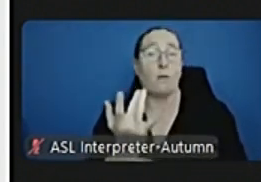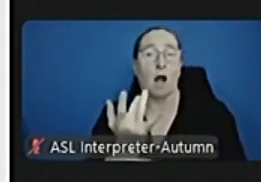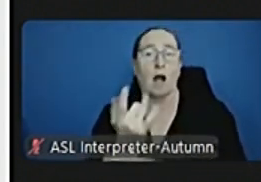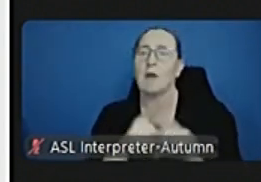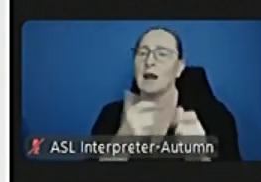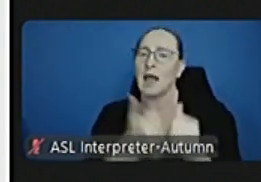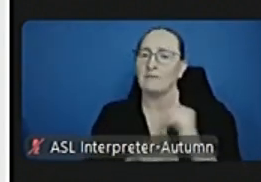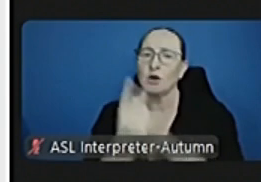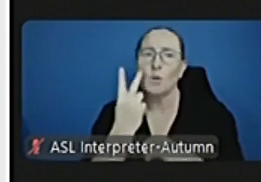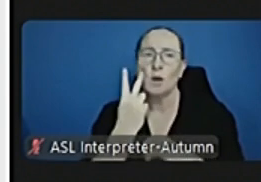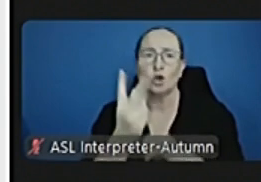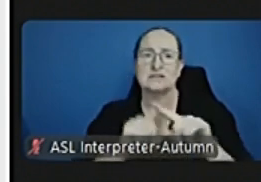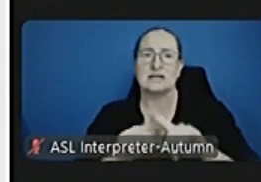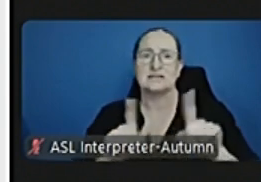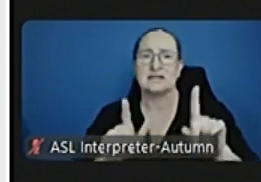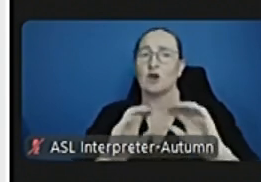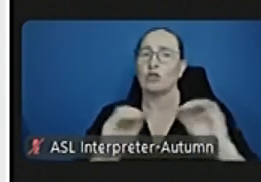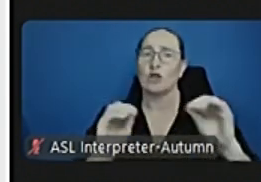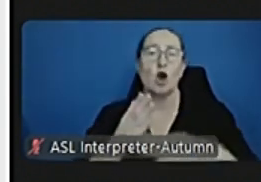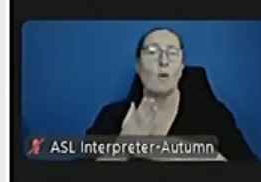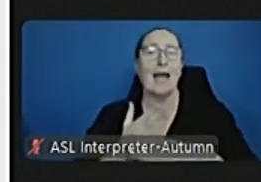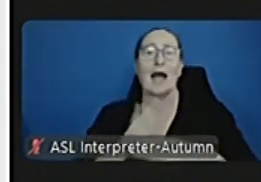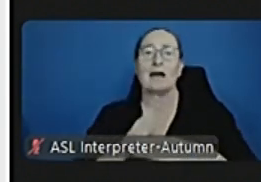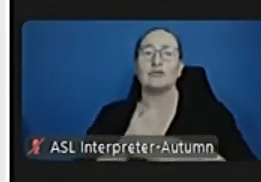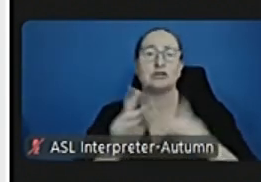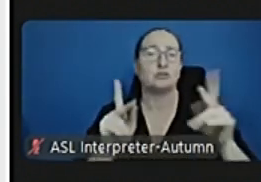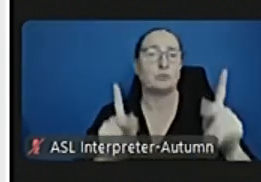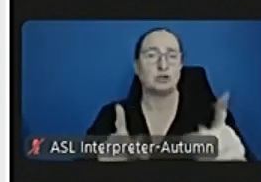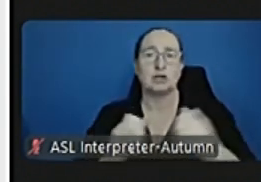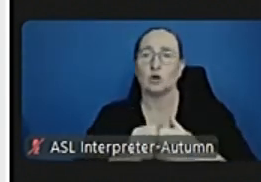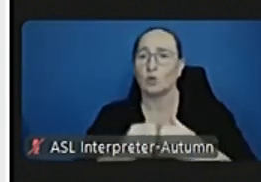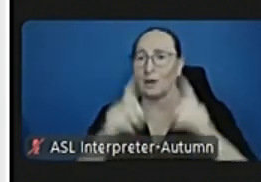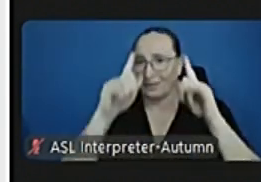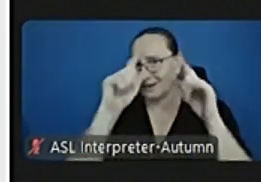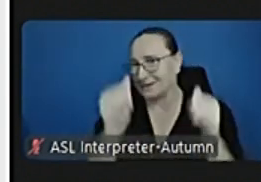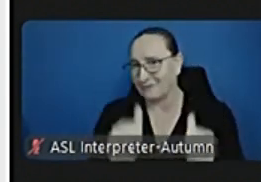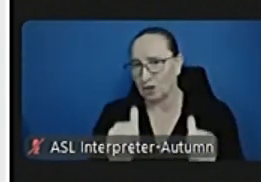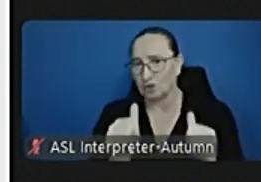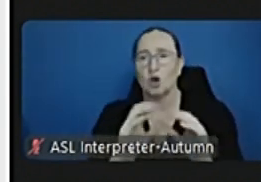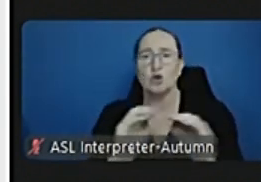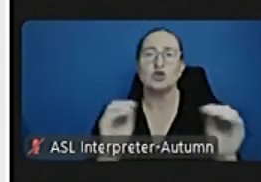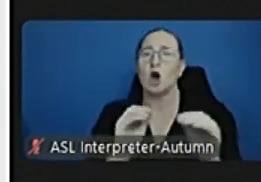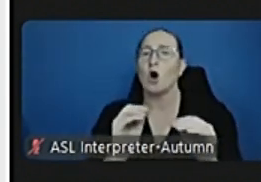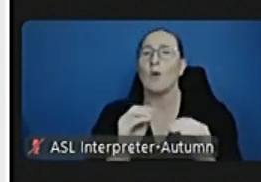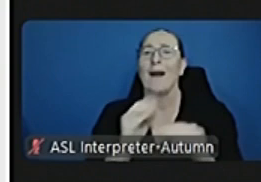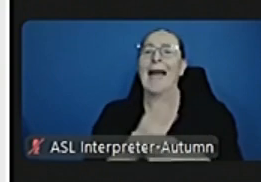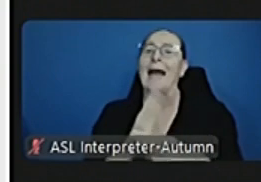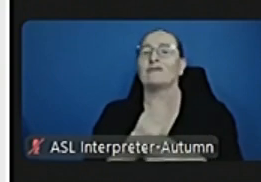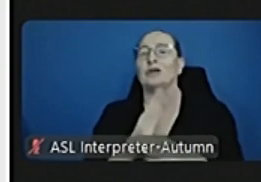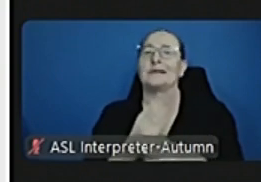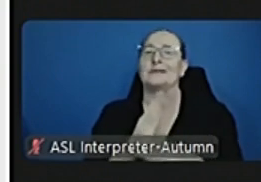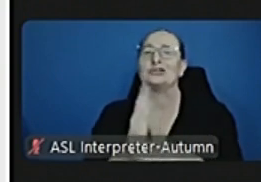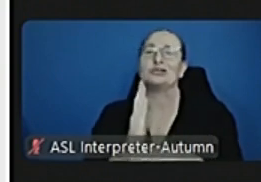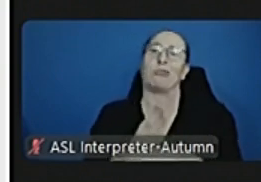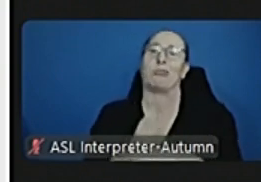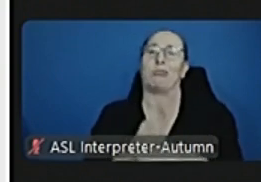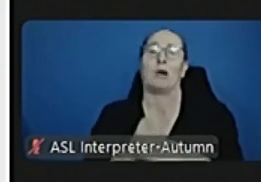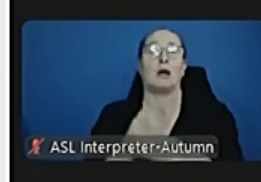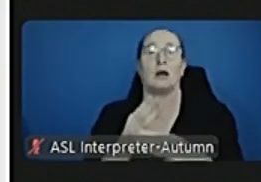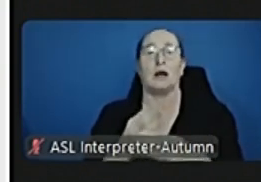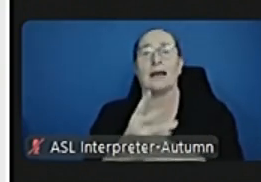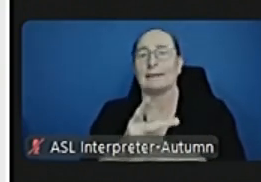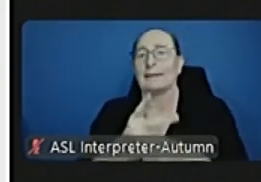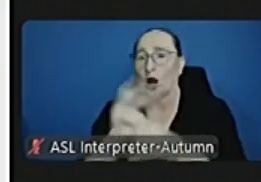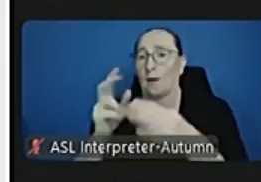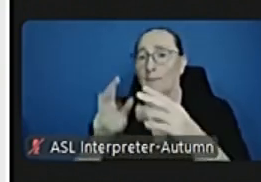looks different. There's no average person with dementia. There's no average care partner that cares for the person with dementia. It's a person